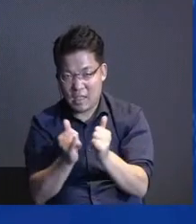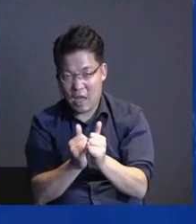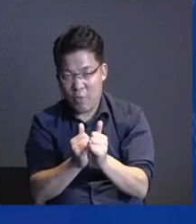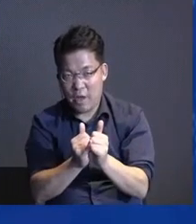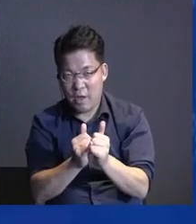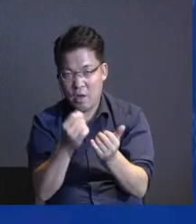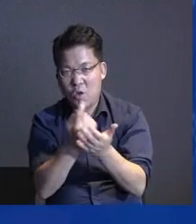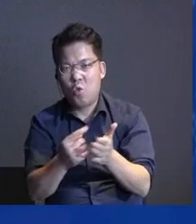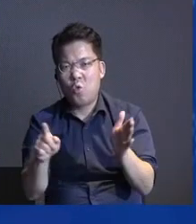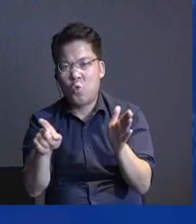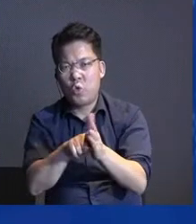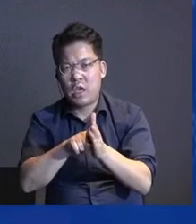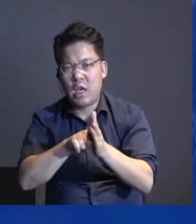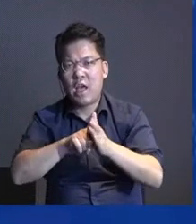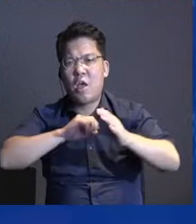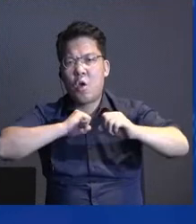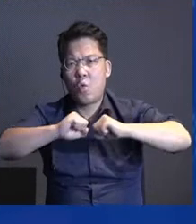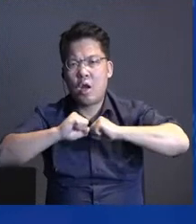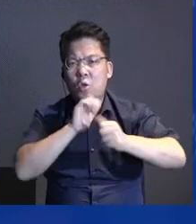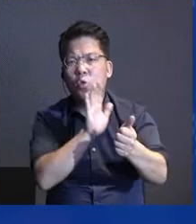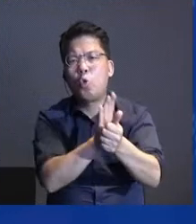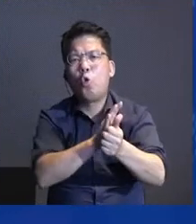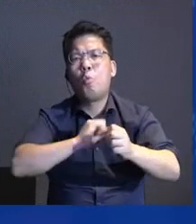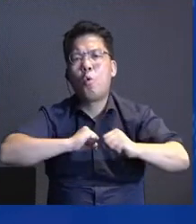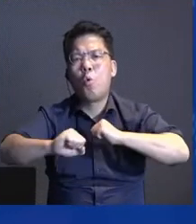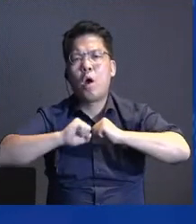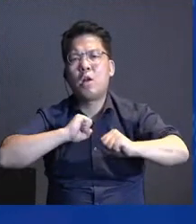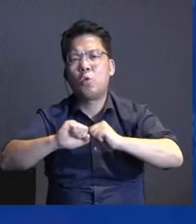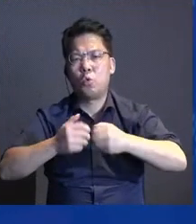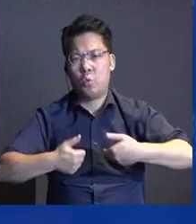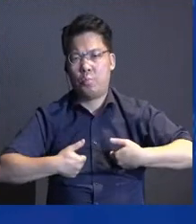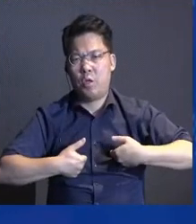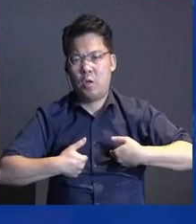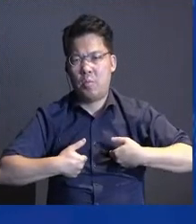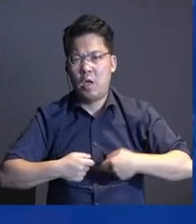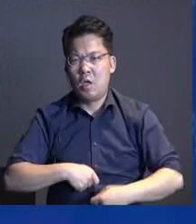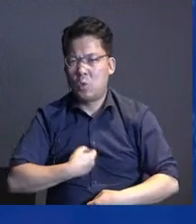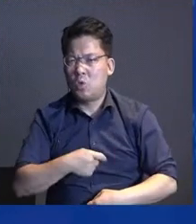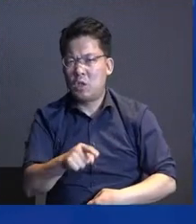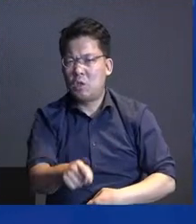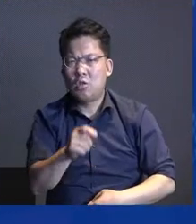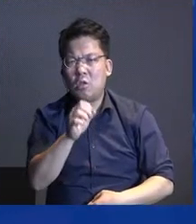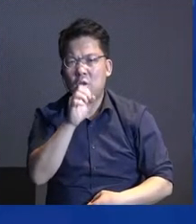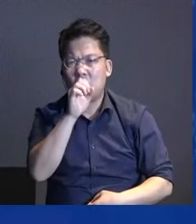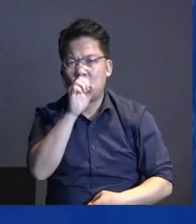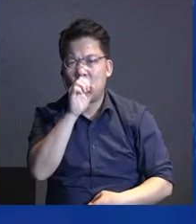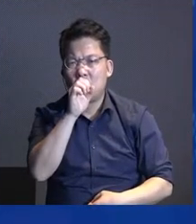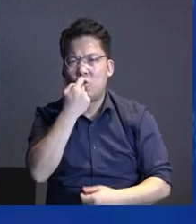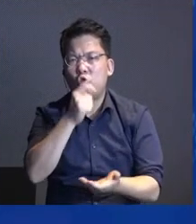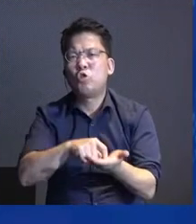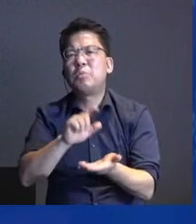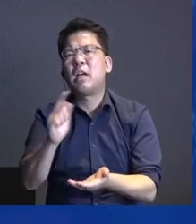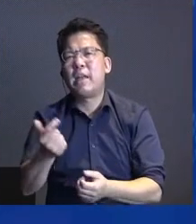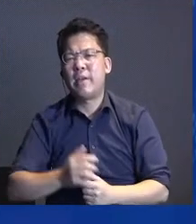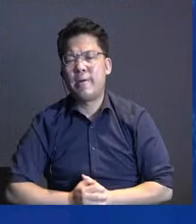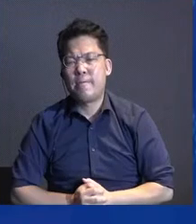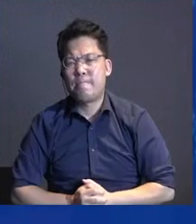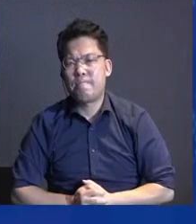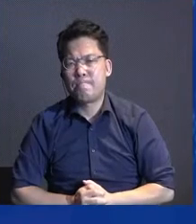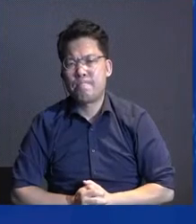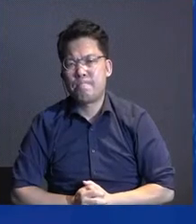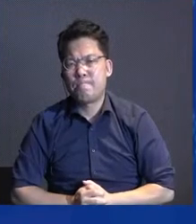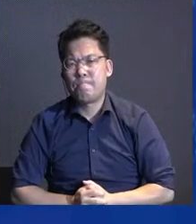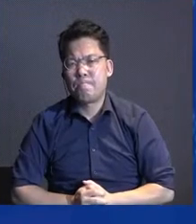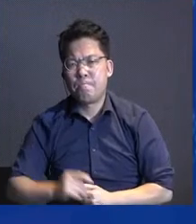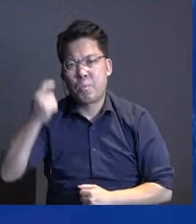Actually, it is not easy process for us to persuade older people accept this